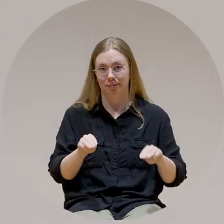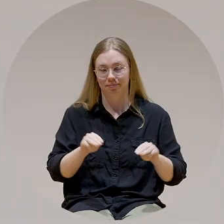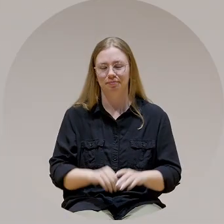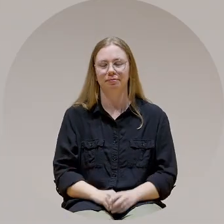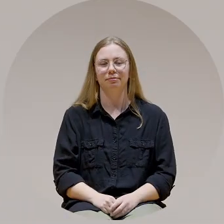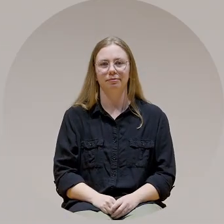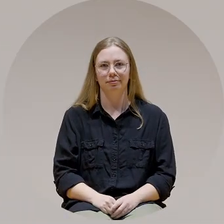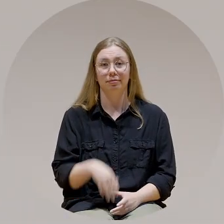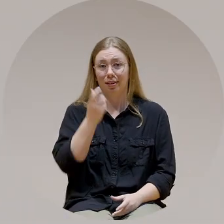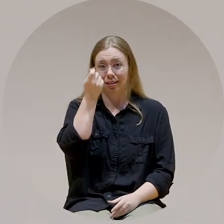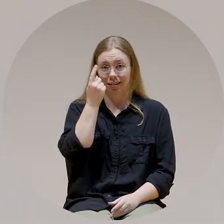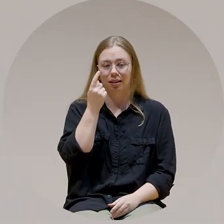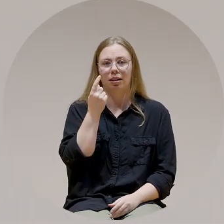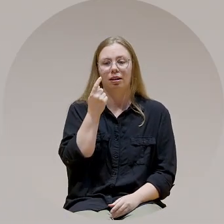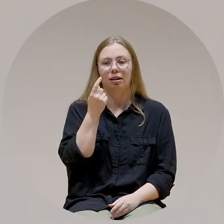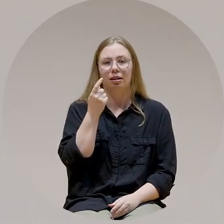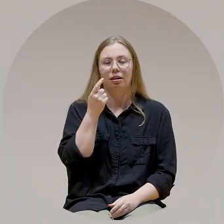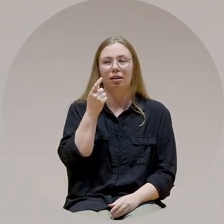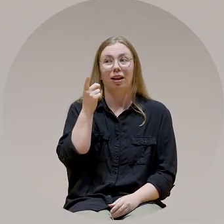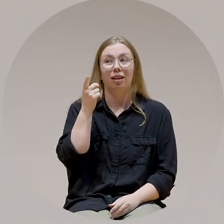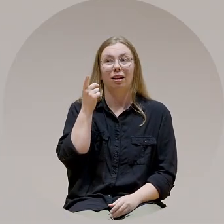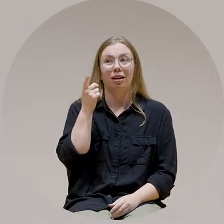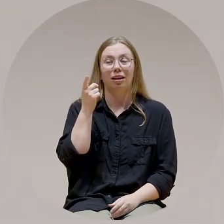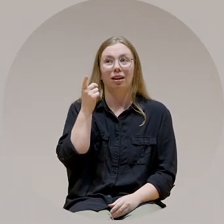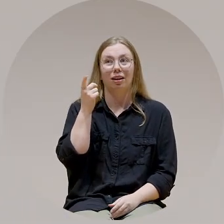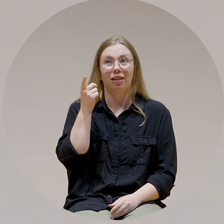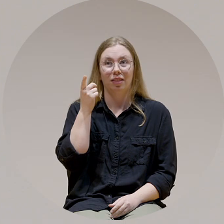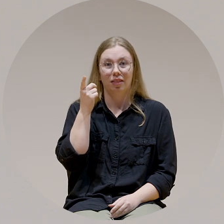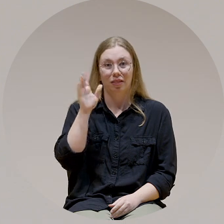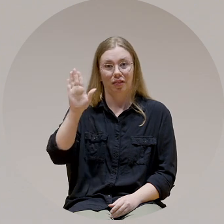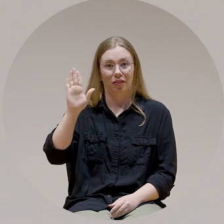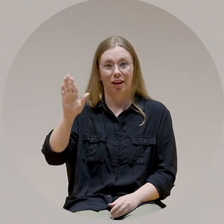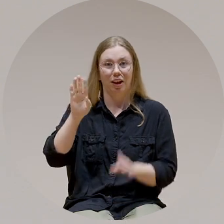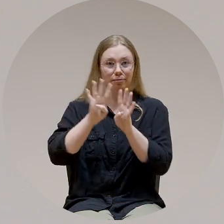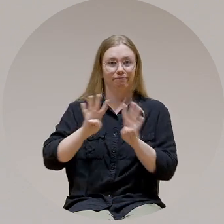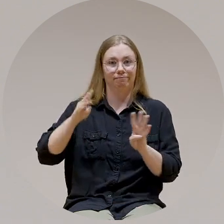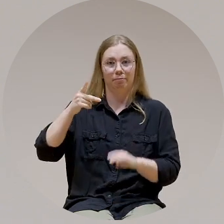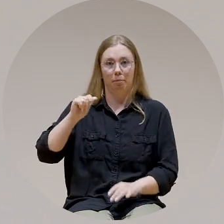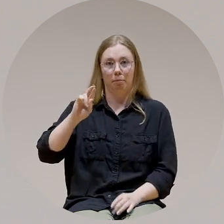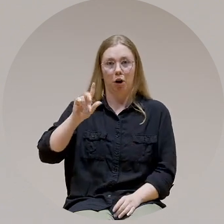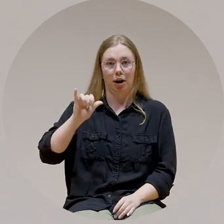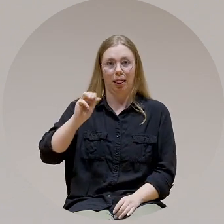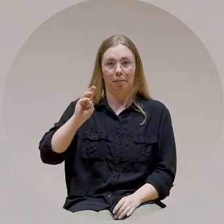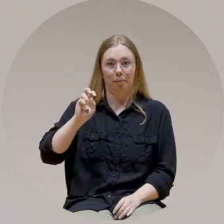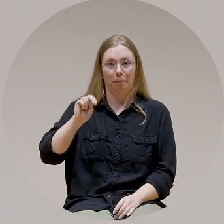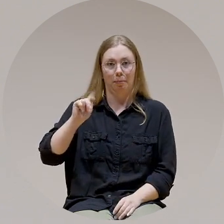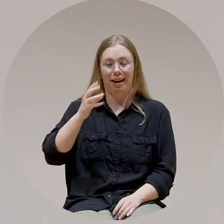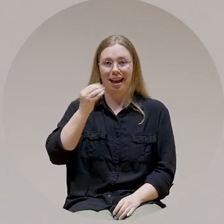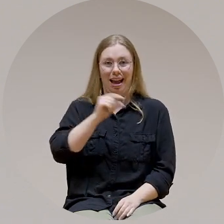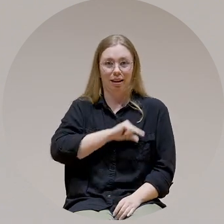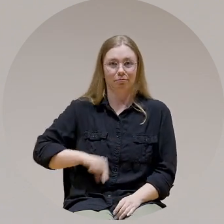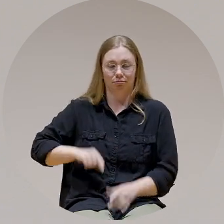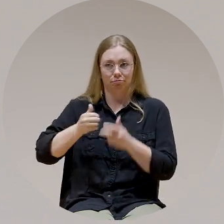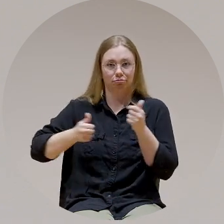They have, in fact, have a mandate from Parliament and from the Crown to not give anything